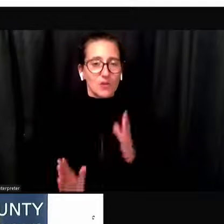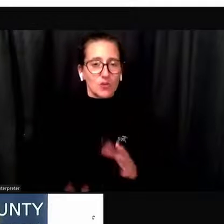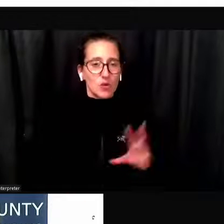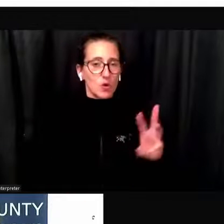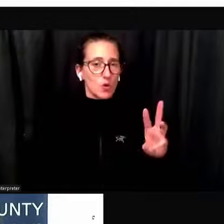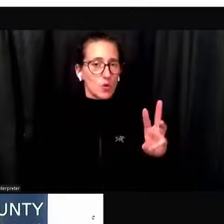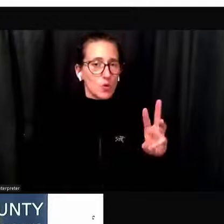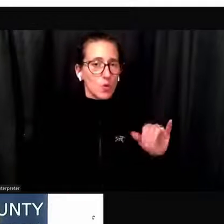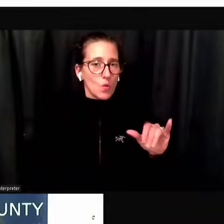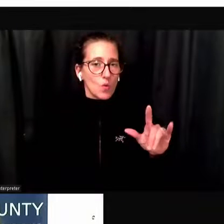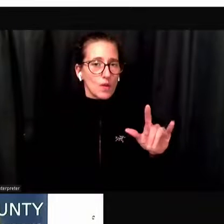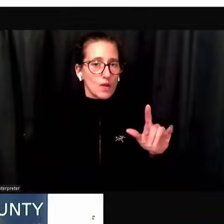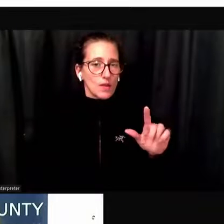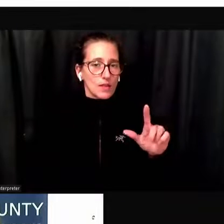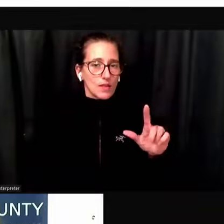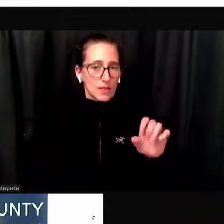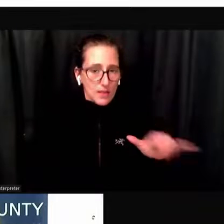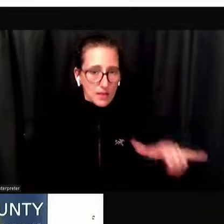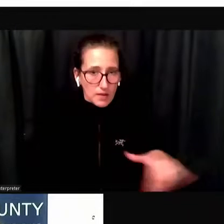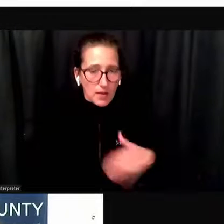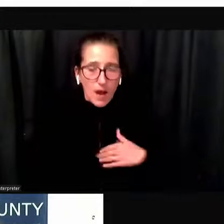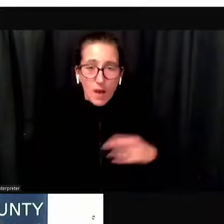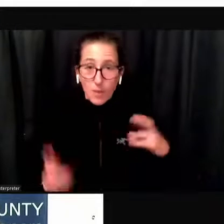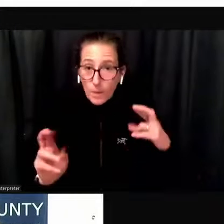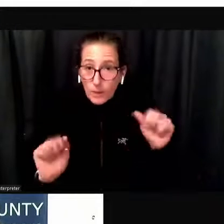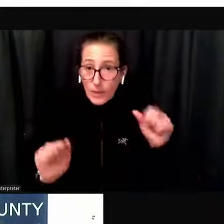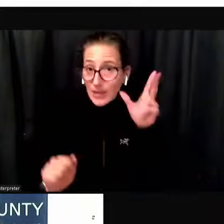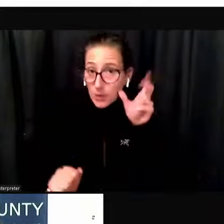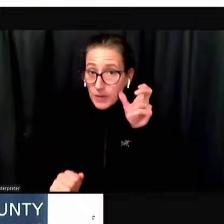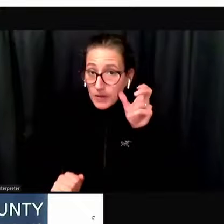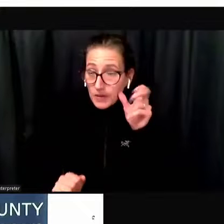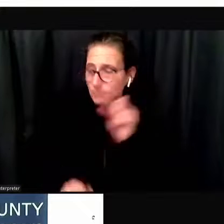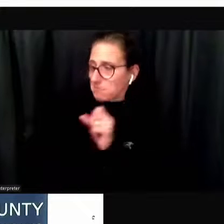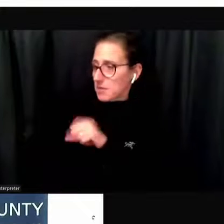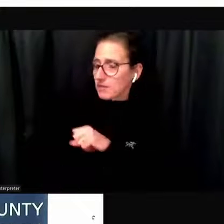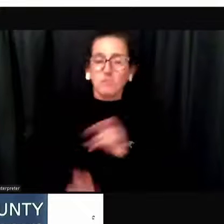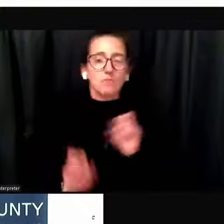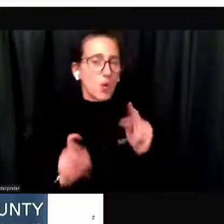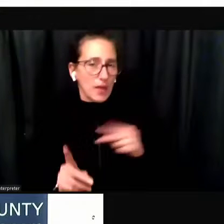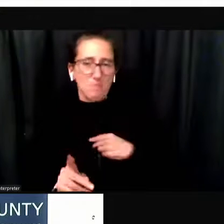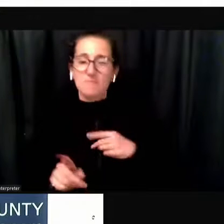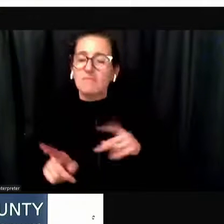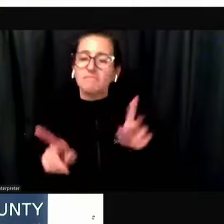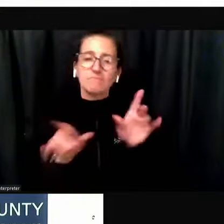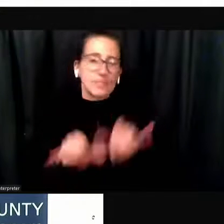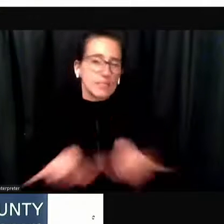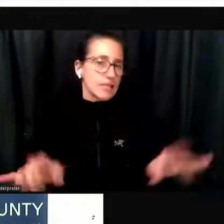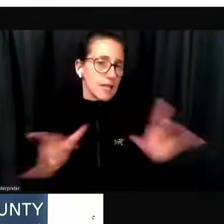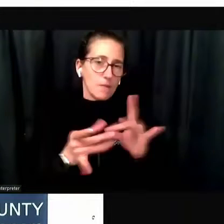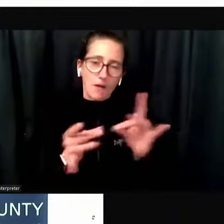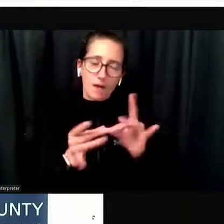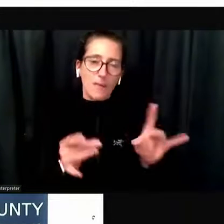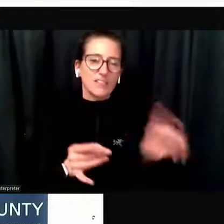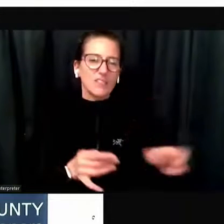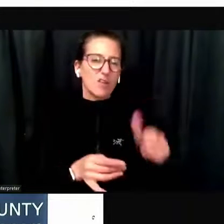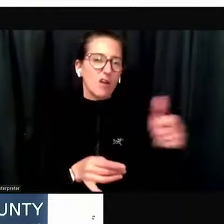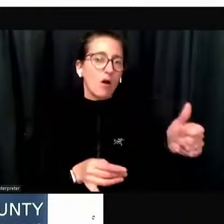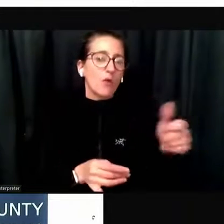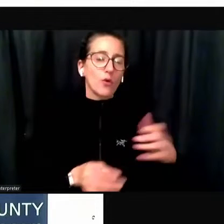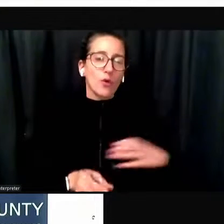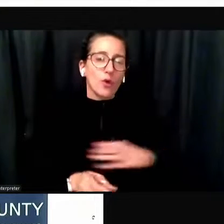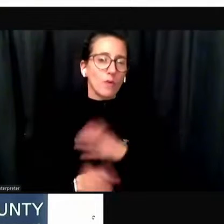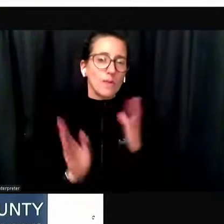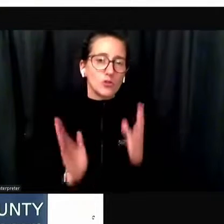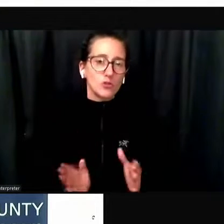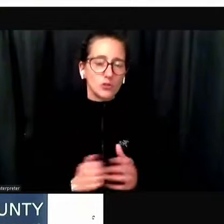good. Okay. Yeah, I would like to echo the same thing as the other commissioners. We don't get the option